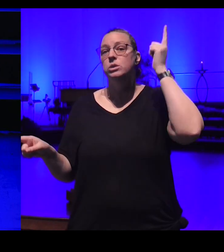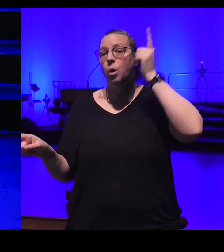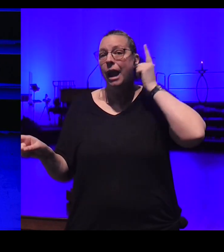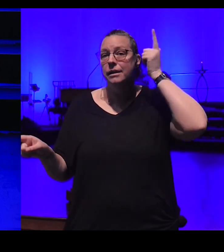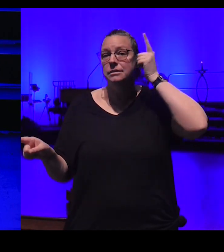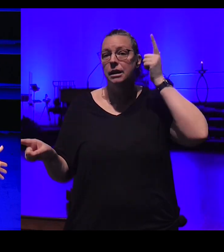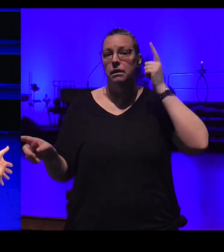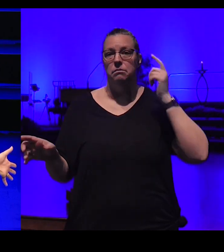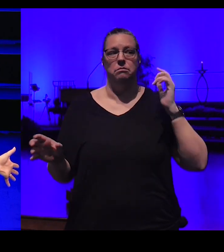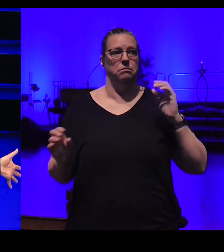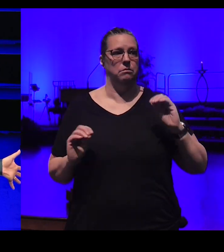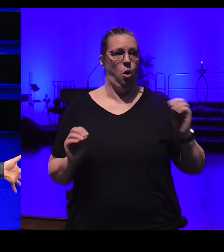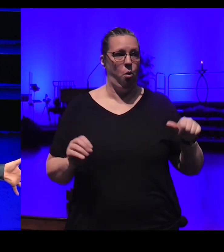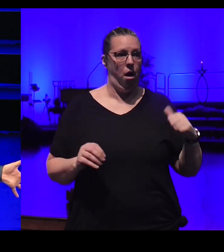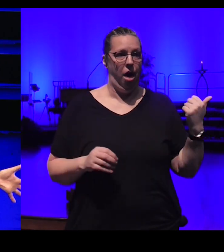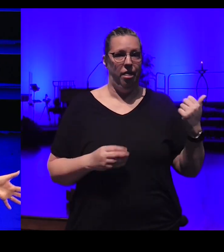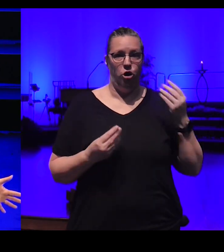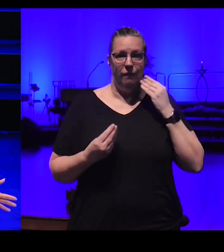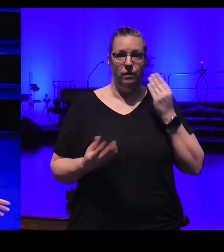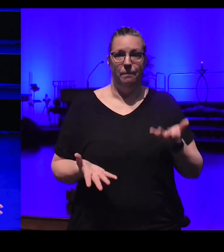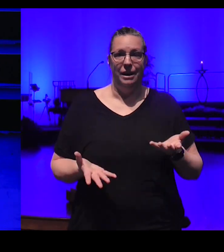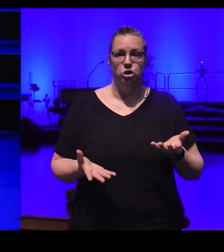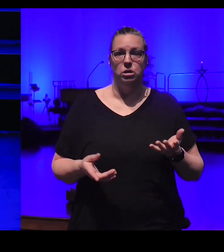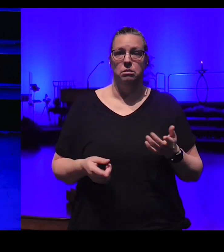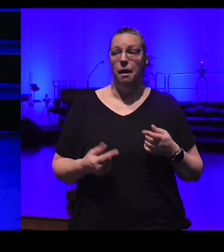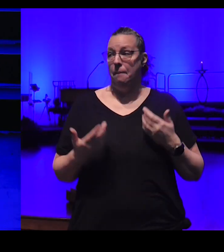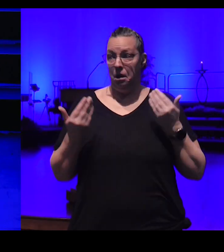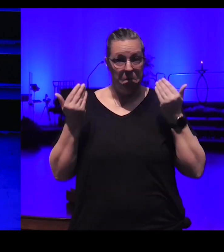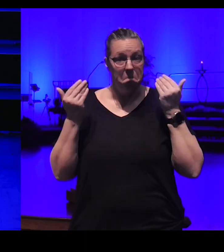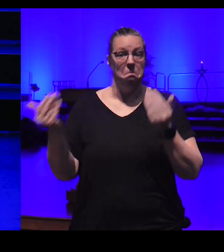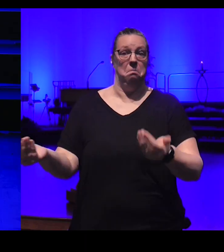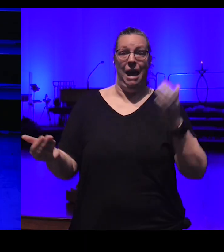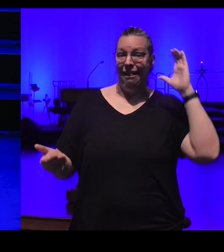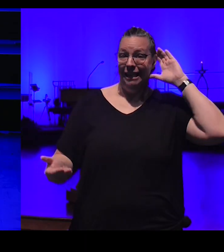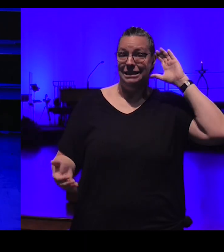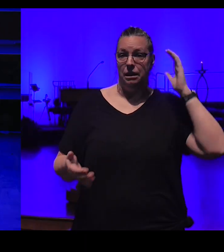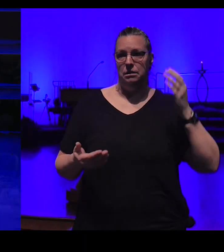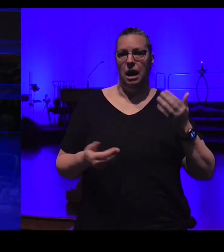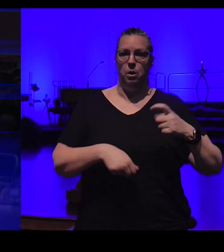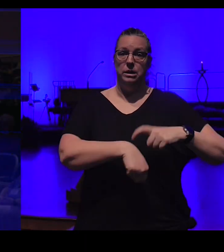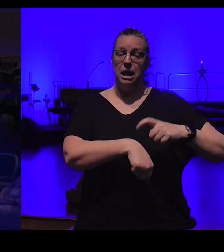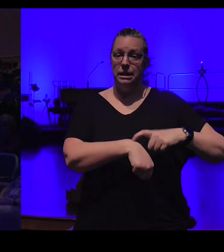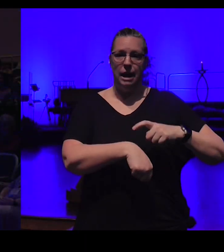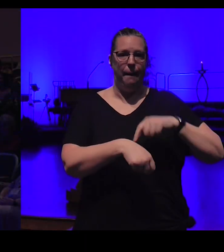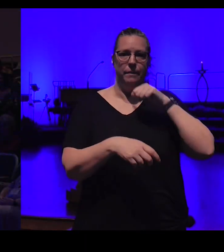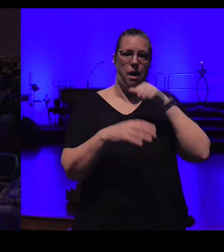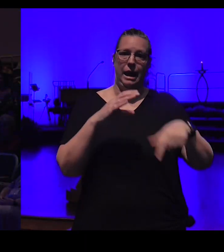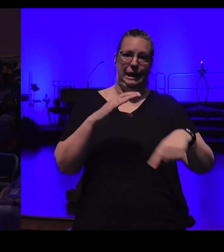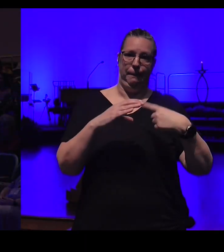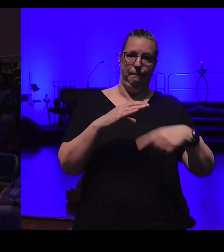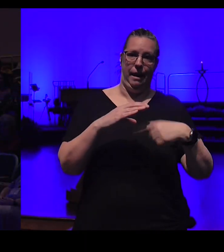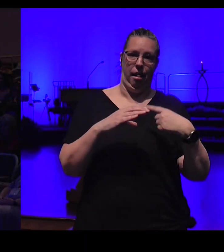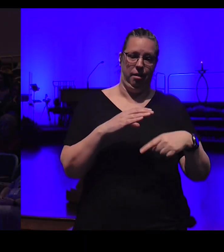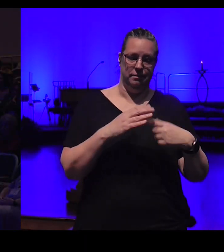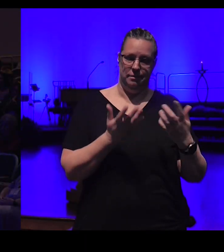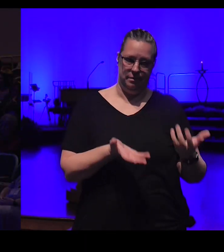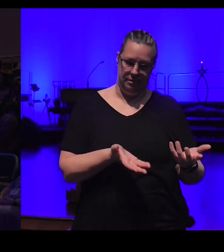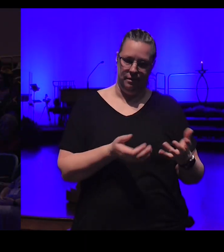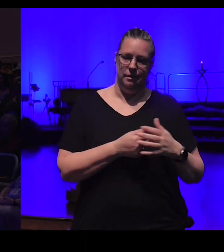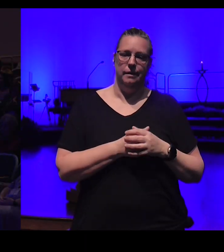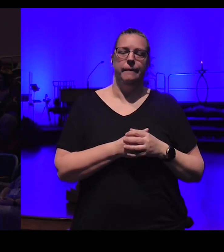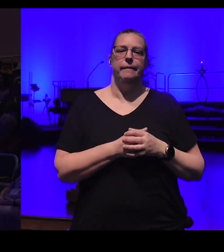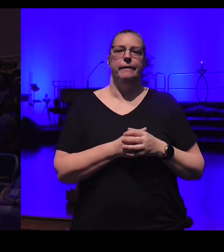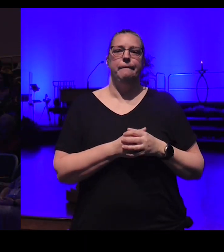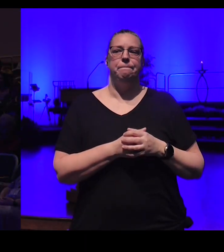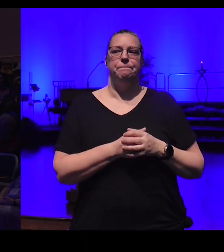No other information. And so, but he listened. This was in the time of telegrams, not email. Think about it. You know,